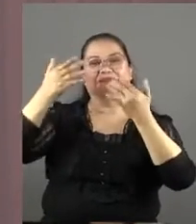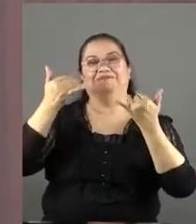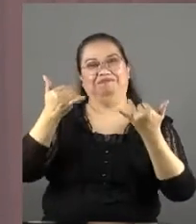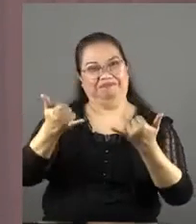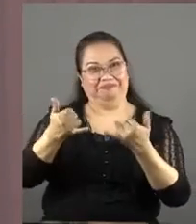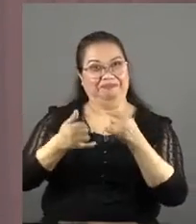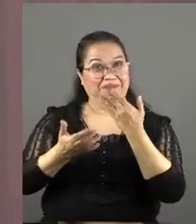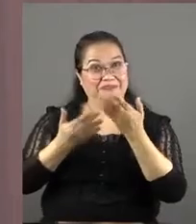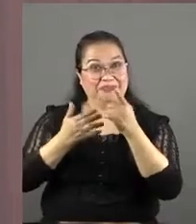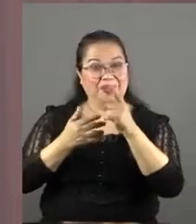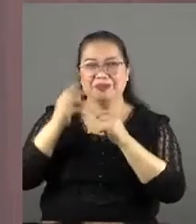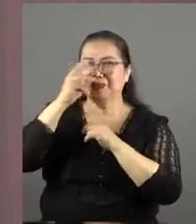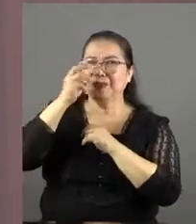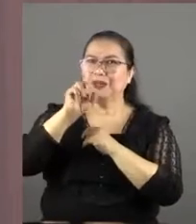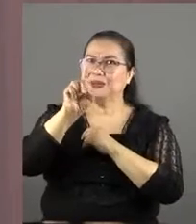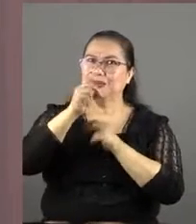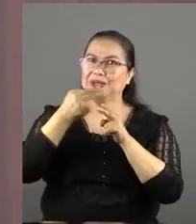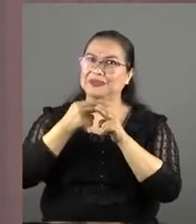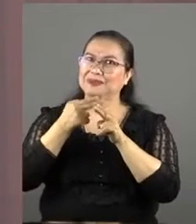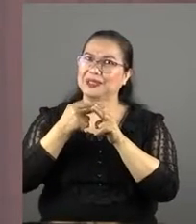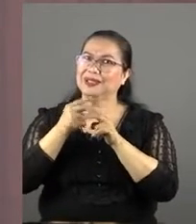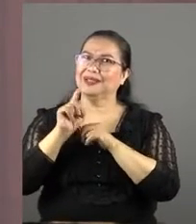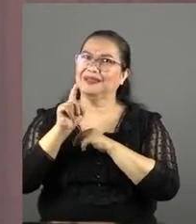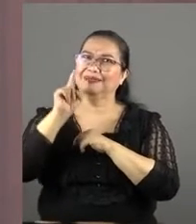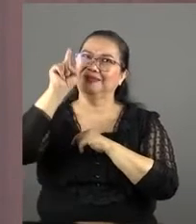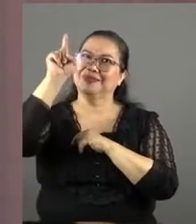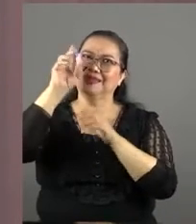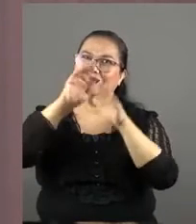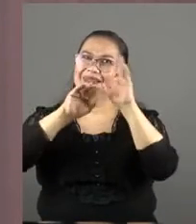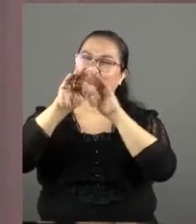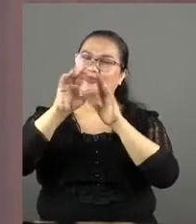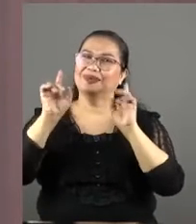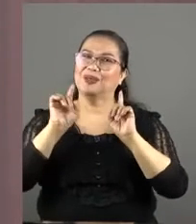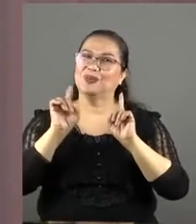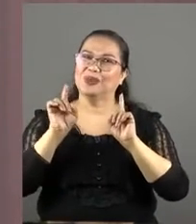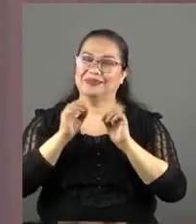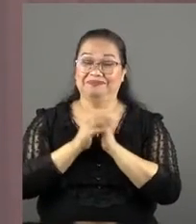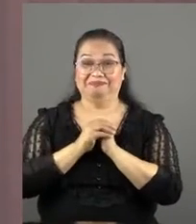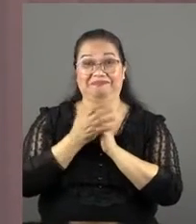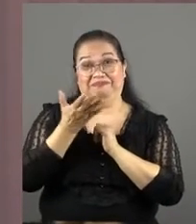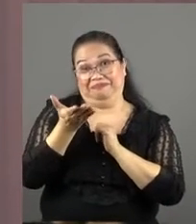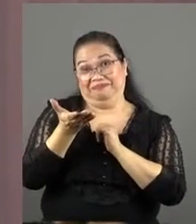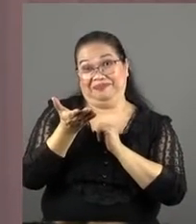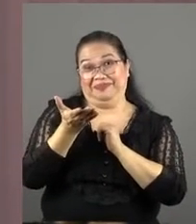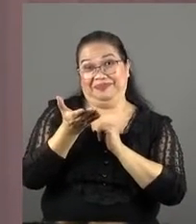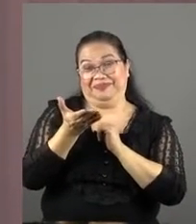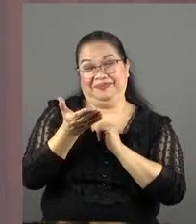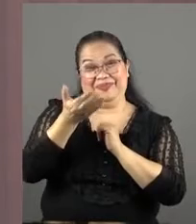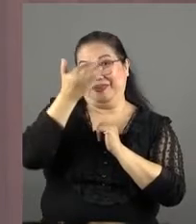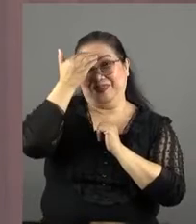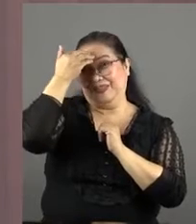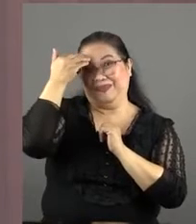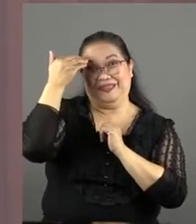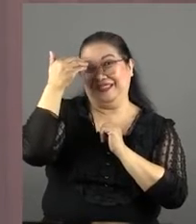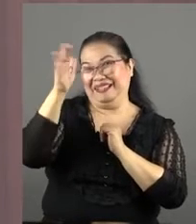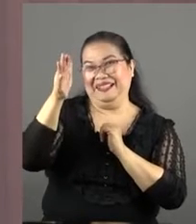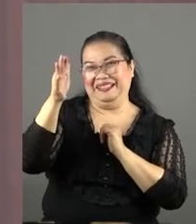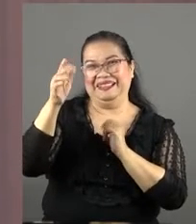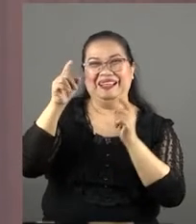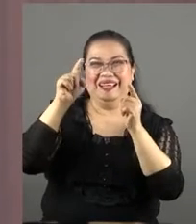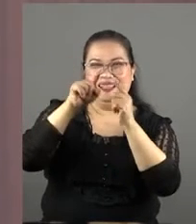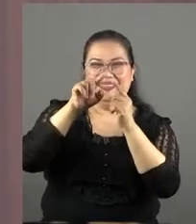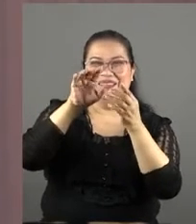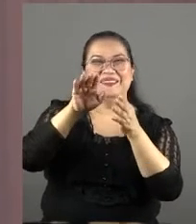So maybe you can wonder, I wonder what my name there is. Well, you will not know until you're